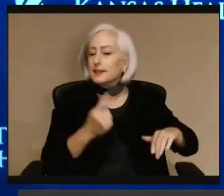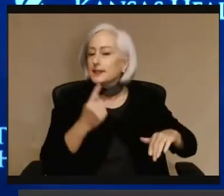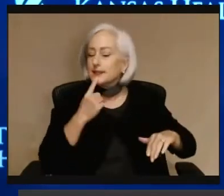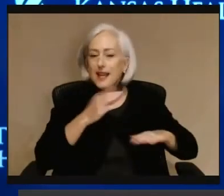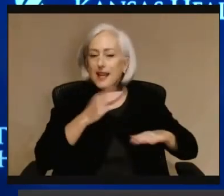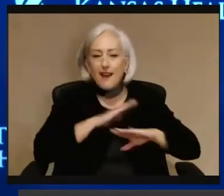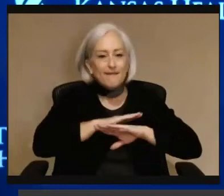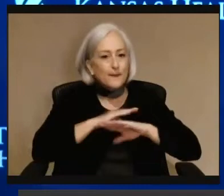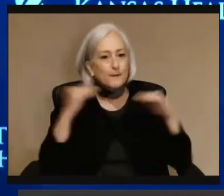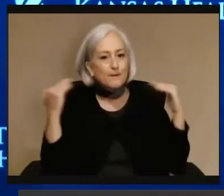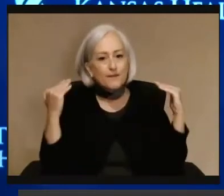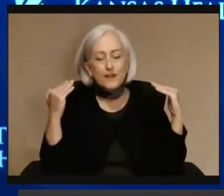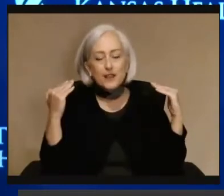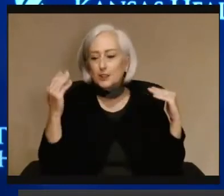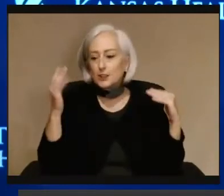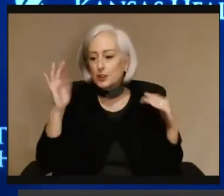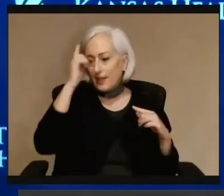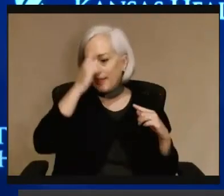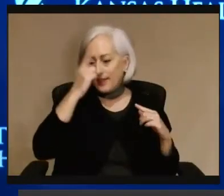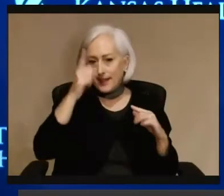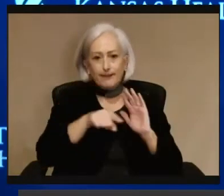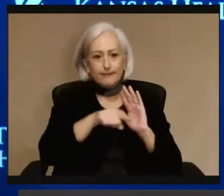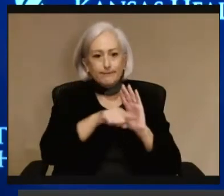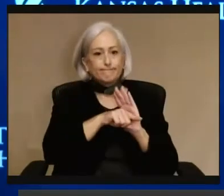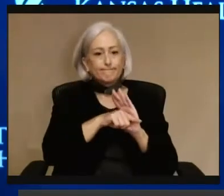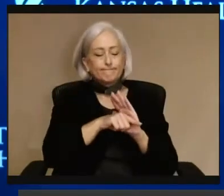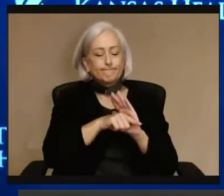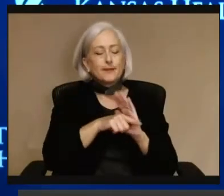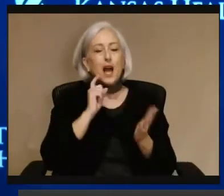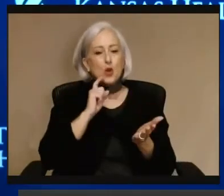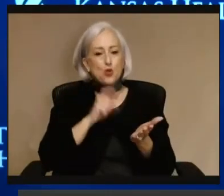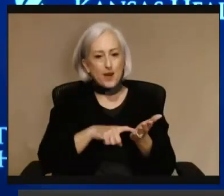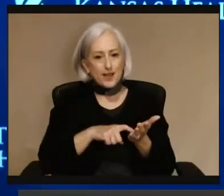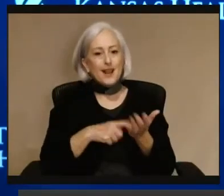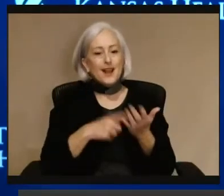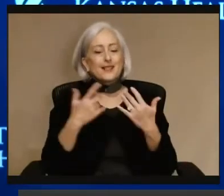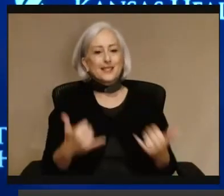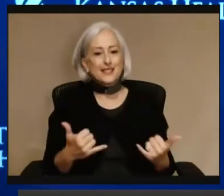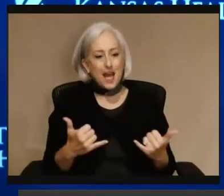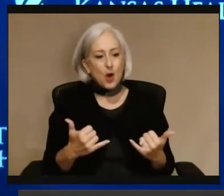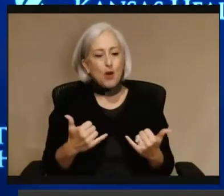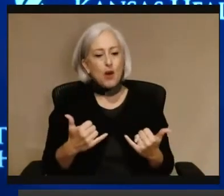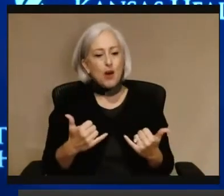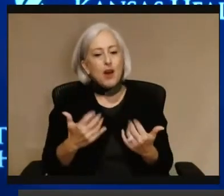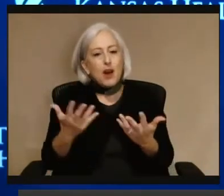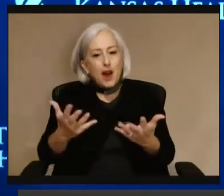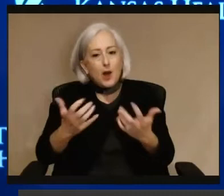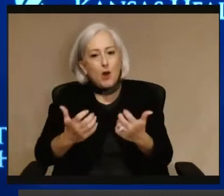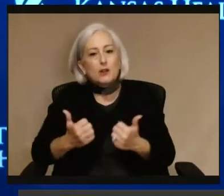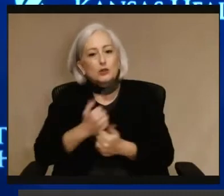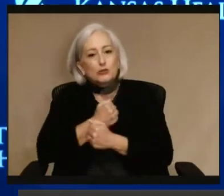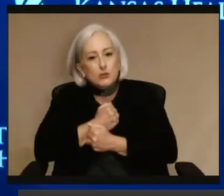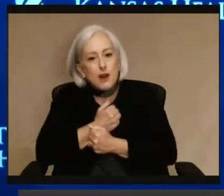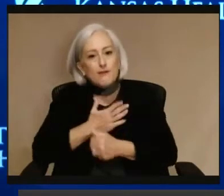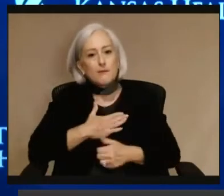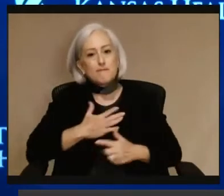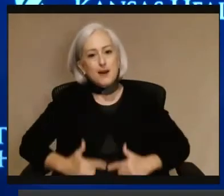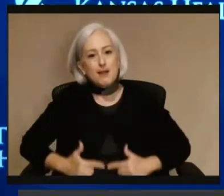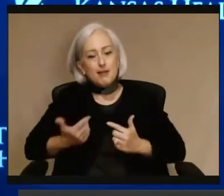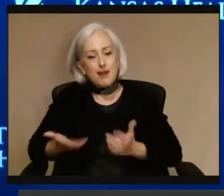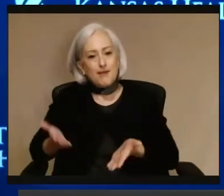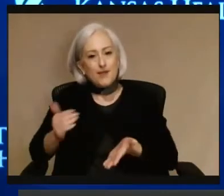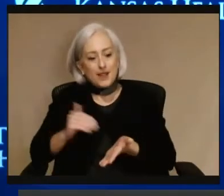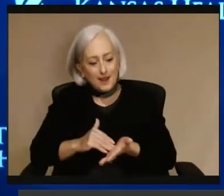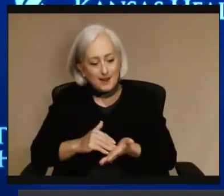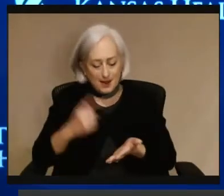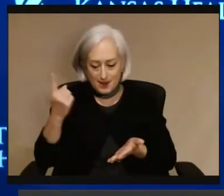this. I recognize here's the point where my life was where I loved it, and this is where I was happy. Something's gone wrong, and I need to work with